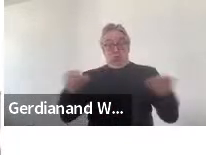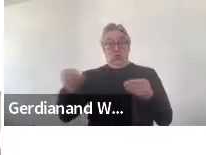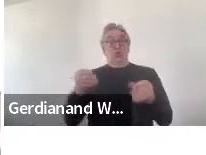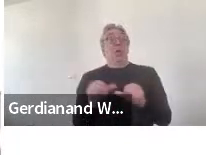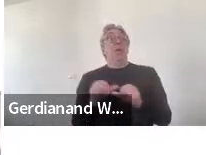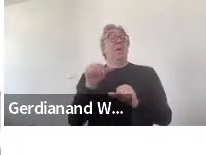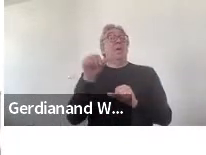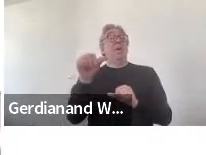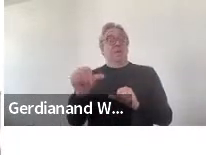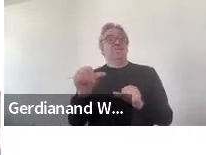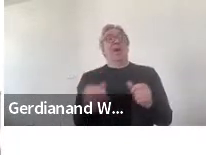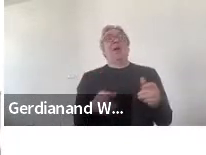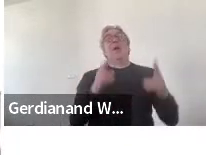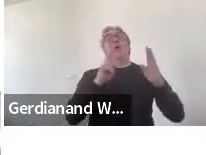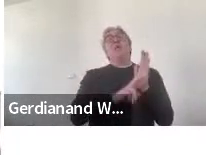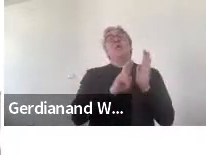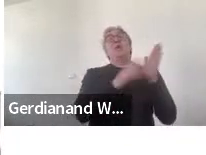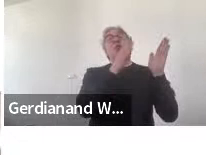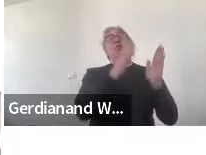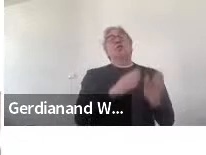the researchers.